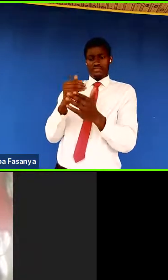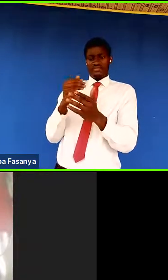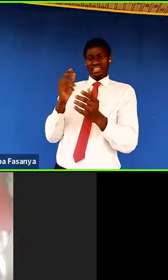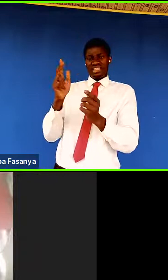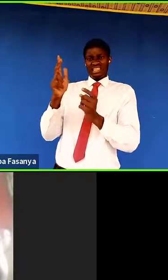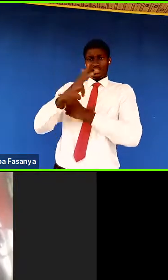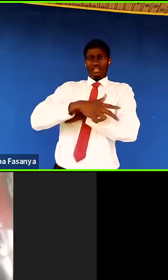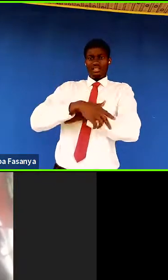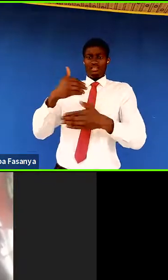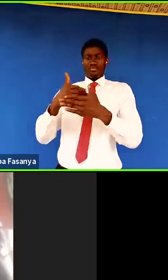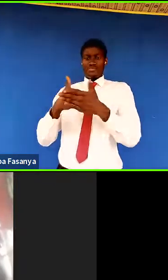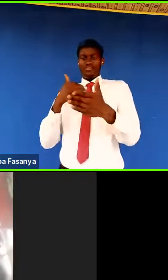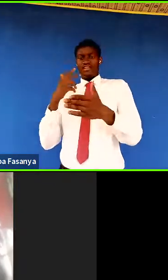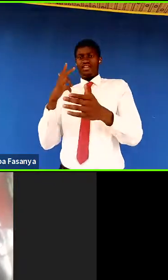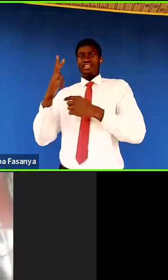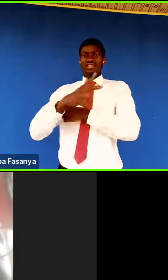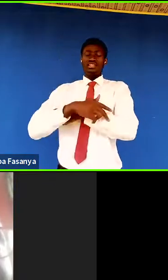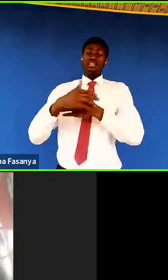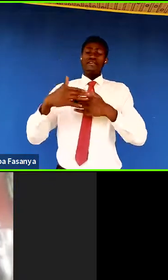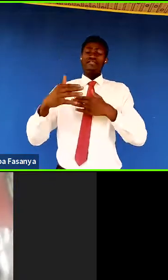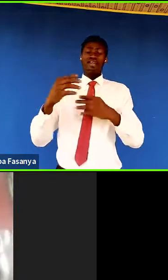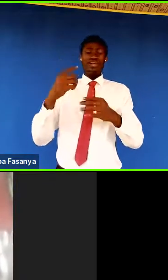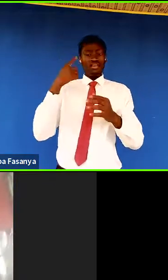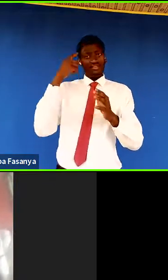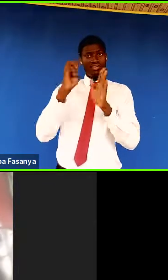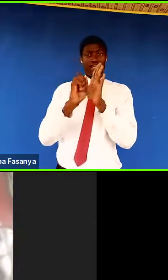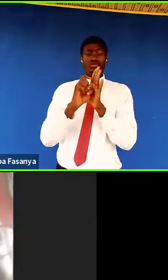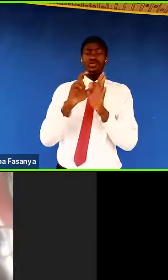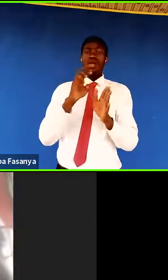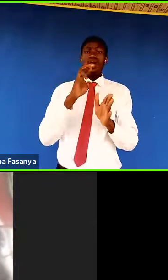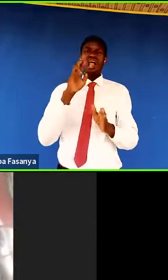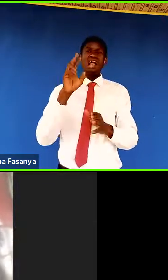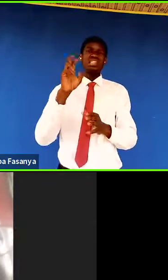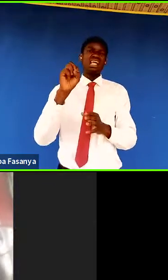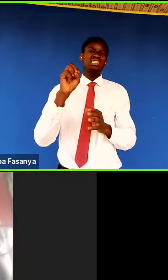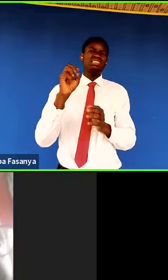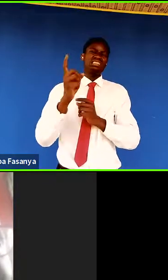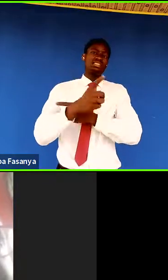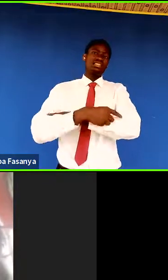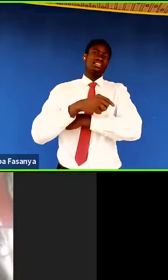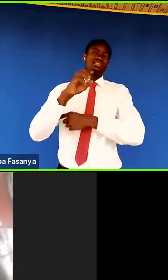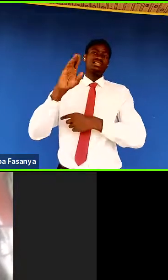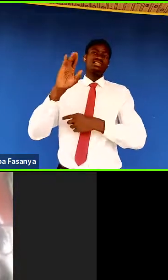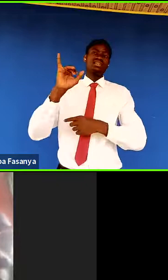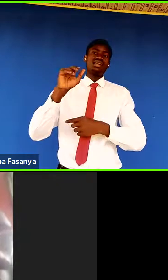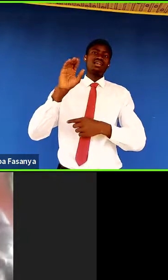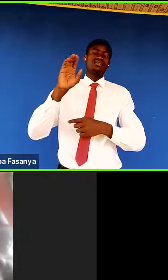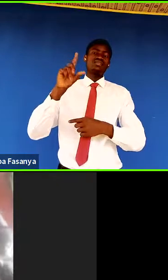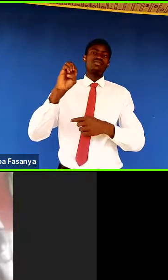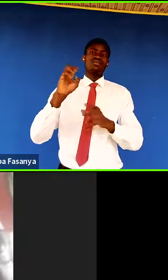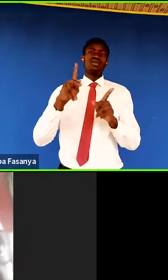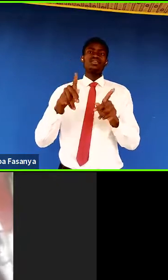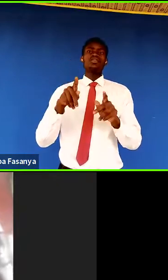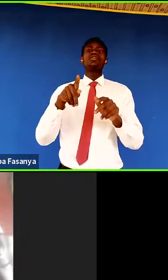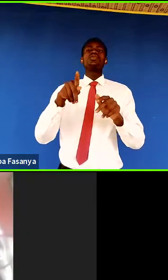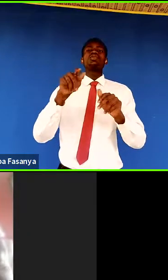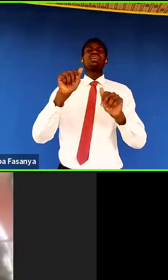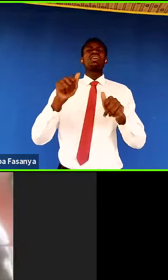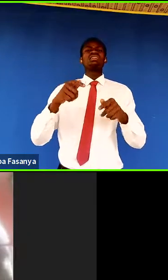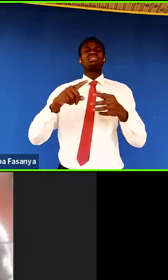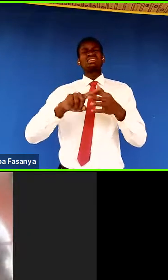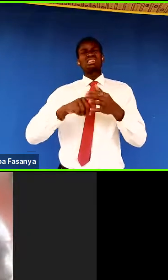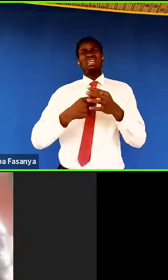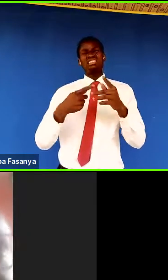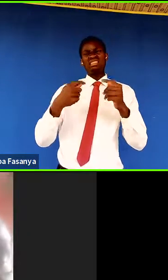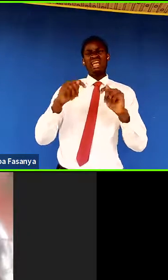If, for instance, you're a 30-day cycle person, you can start trying from day 13. The day one of your period is